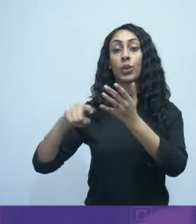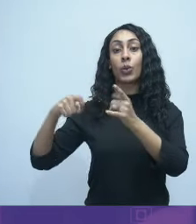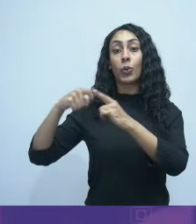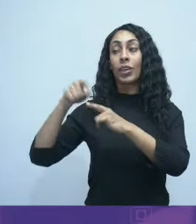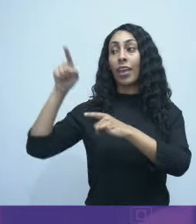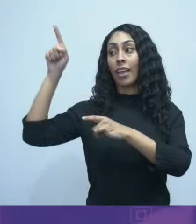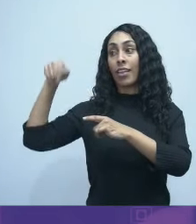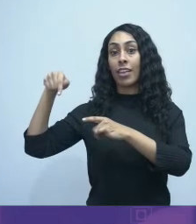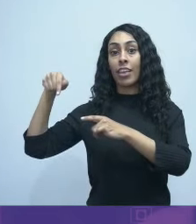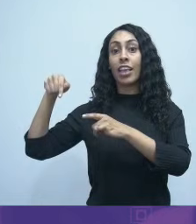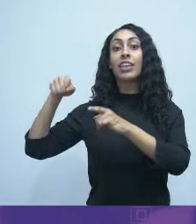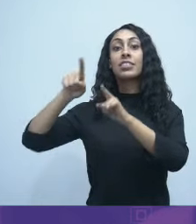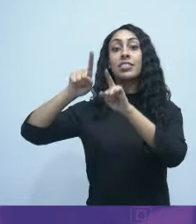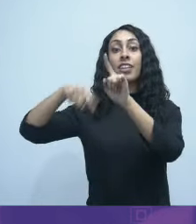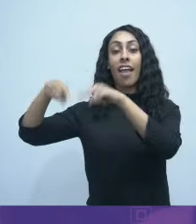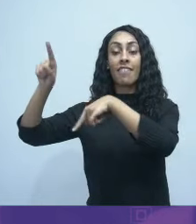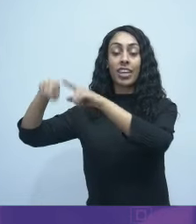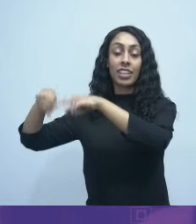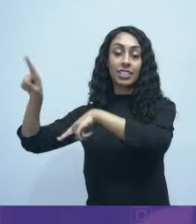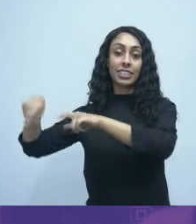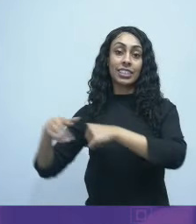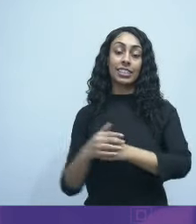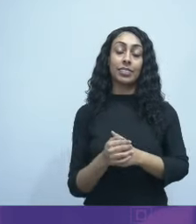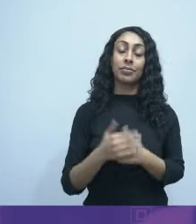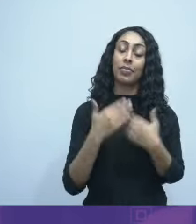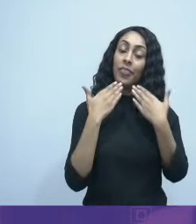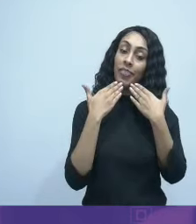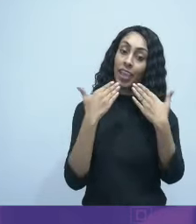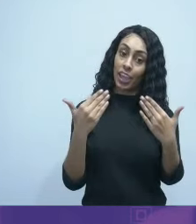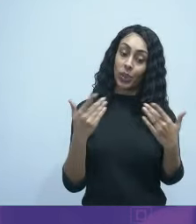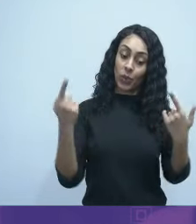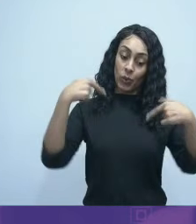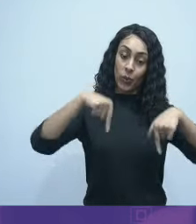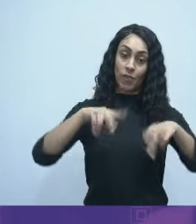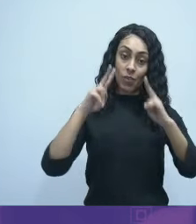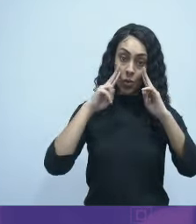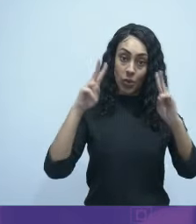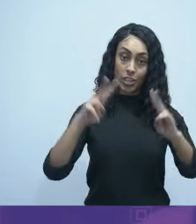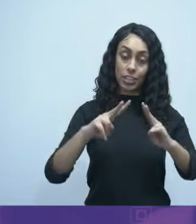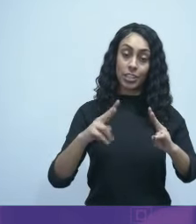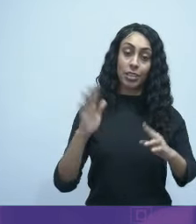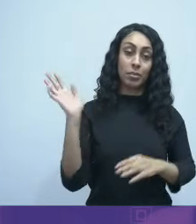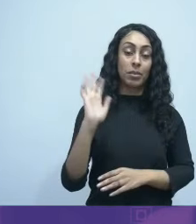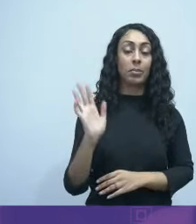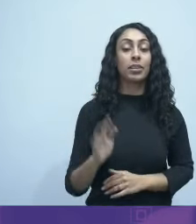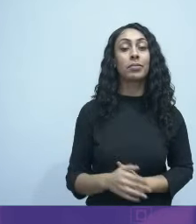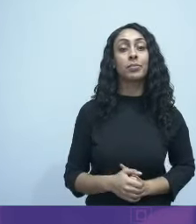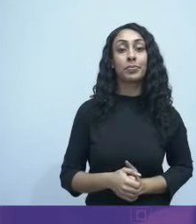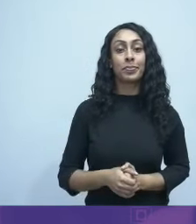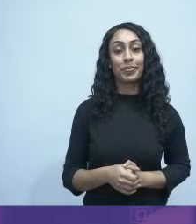www.artscouncil.org.uk/diversity. And finally, from all of us here at the Barbican, thank you for watching. Goodbye.